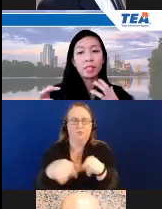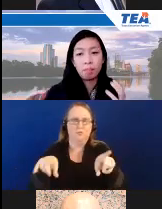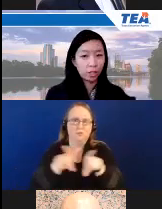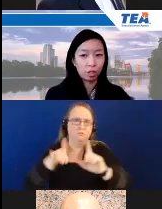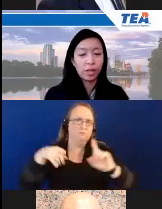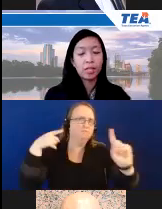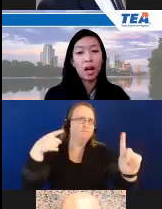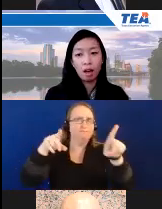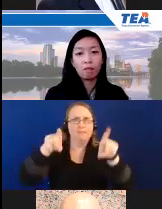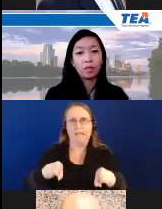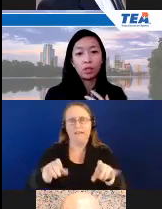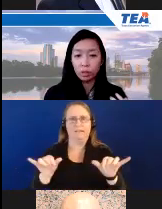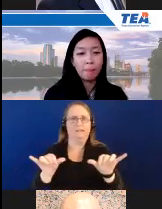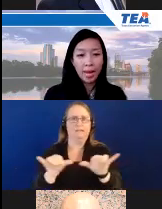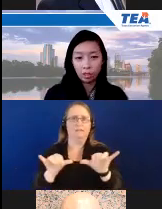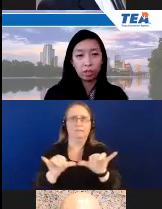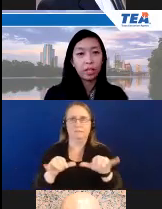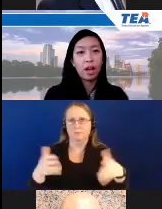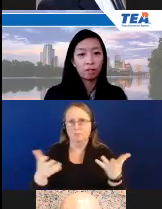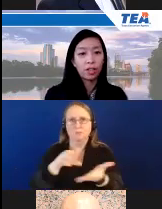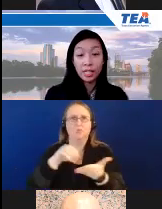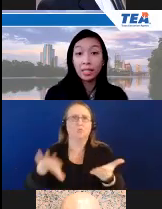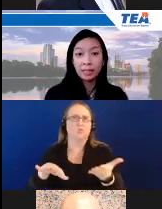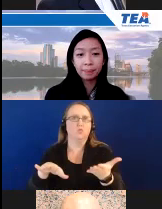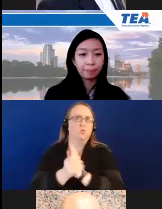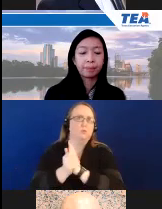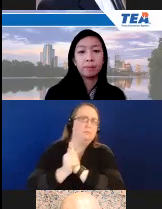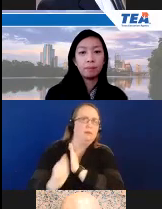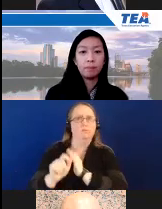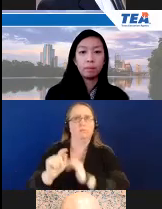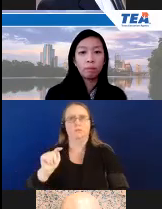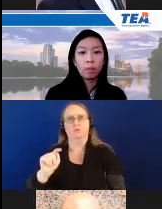be this measurement of student mastery of our TEKS.